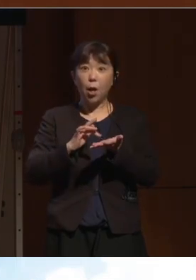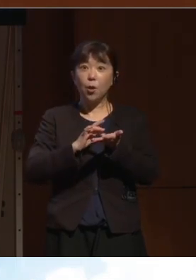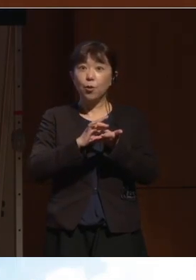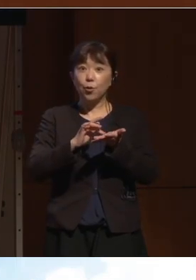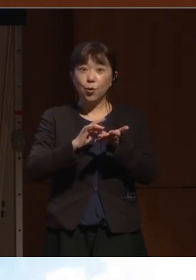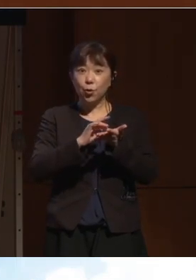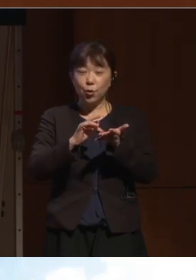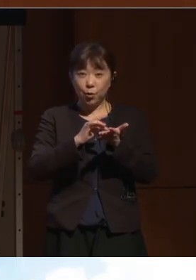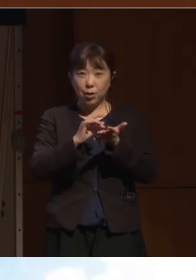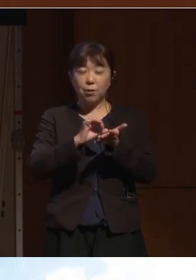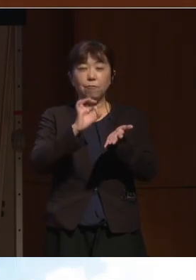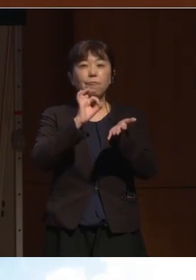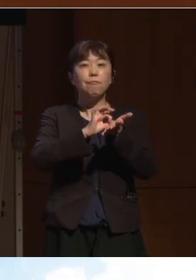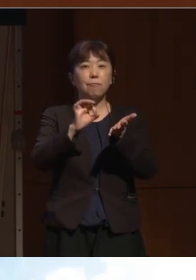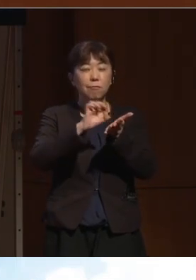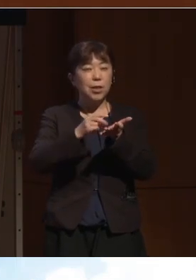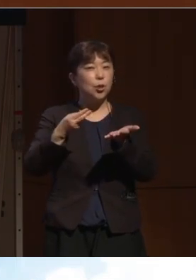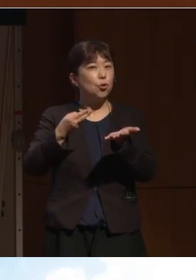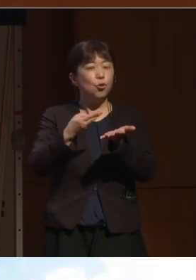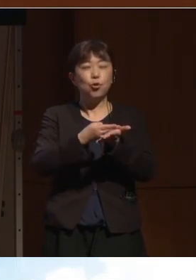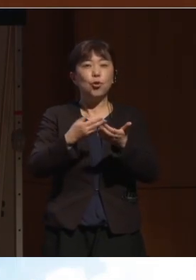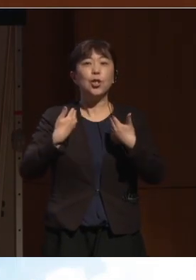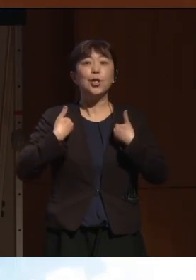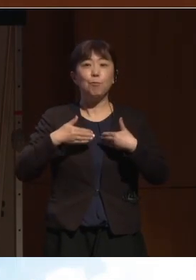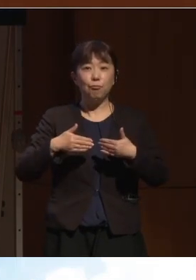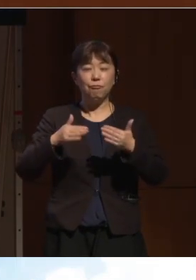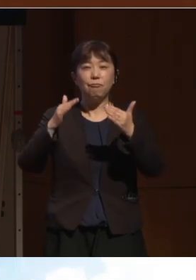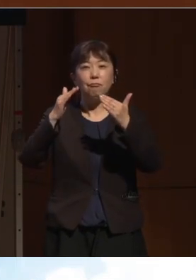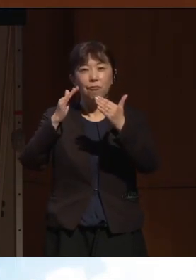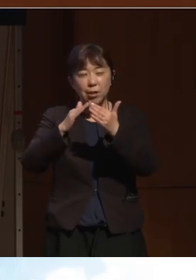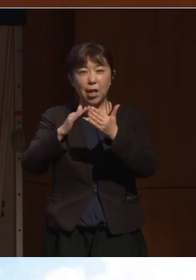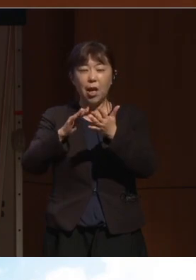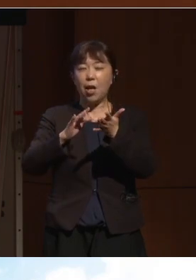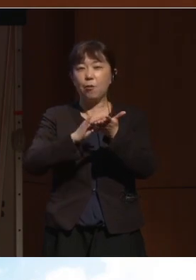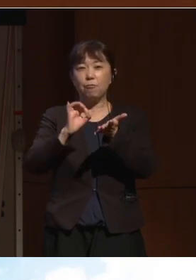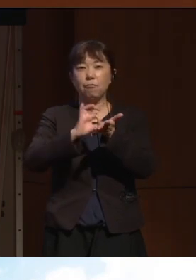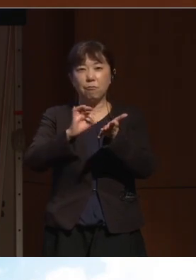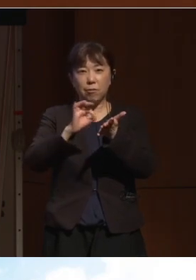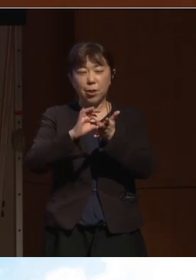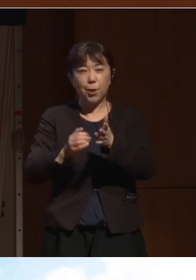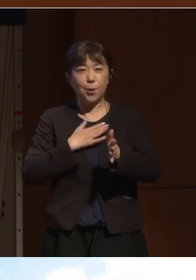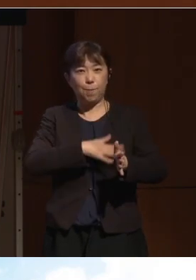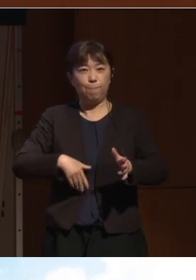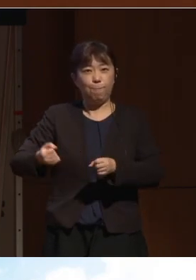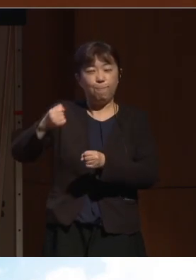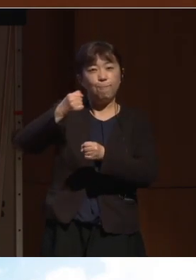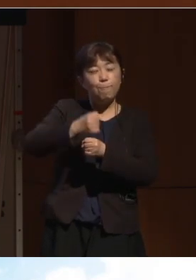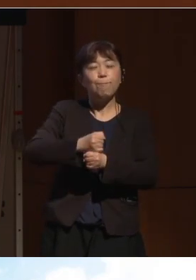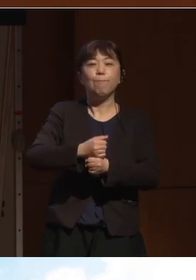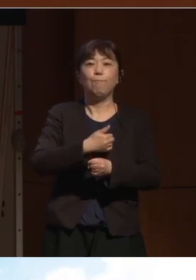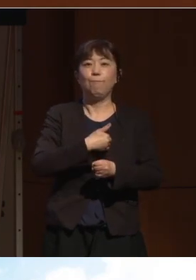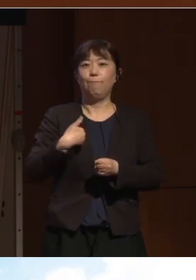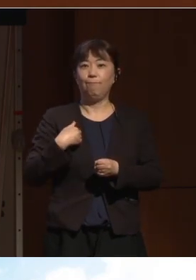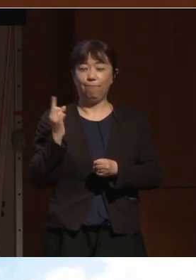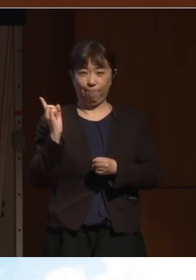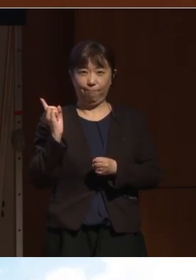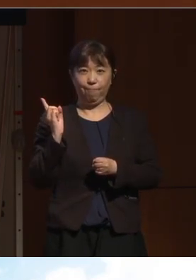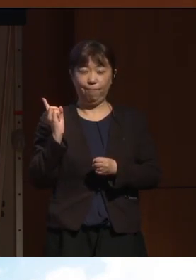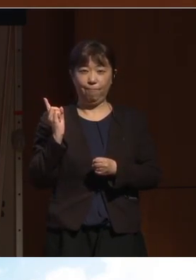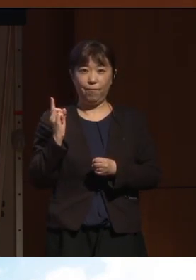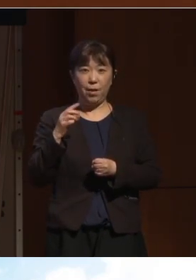recruited 29,000 people across 72 sites. And its major finding actually was that molnupiravir